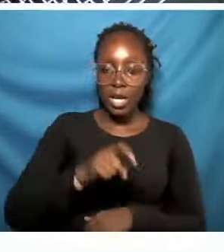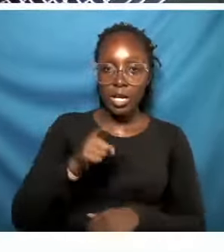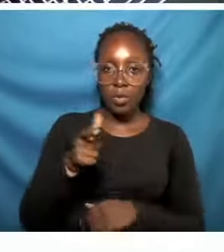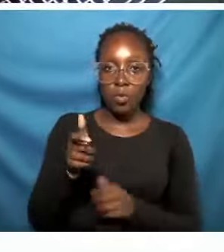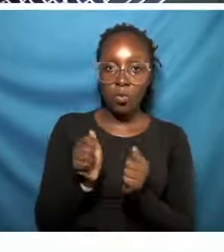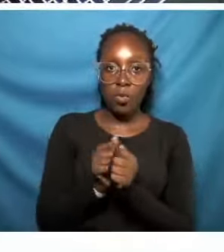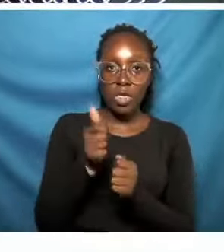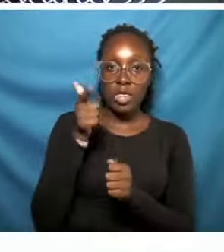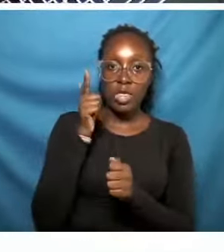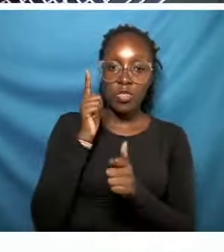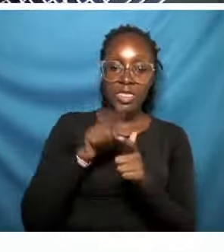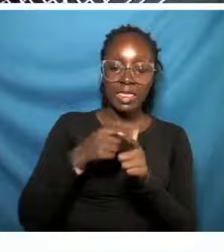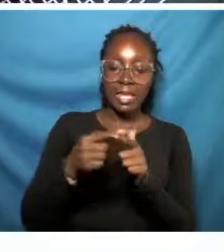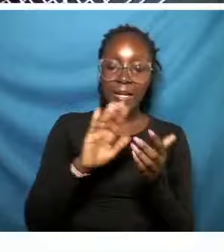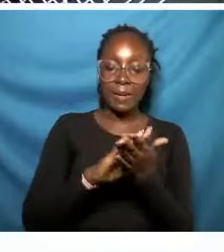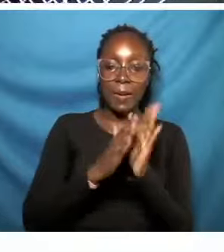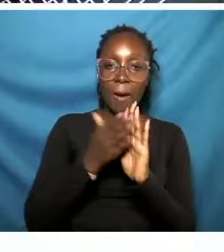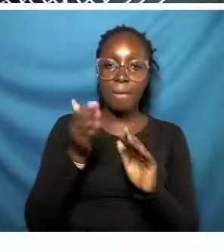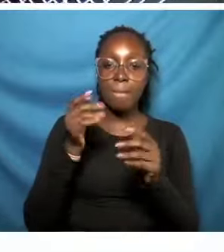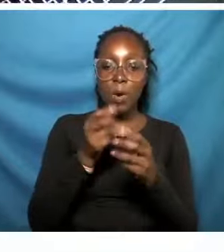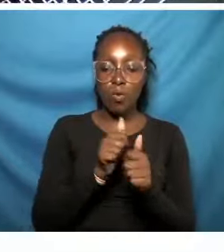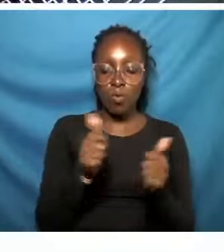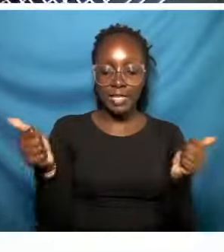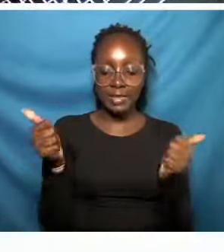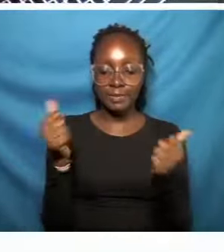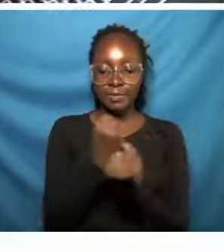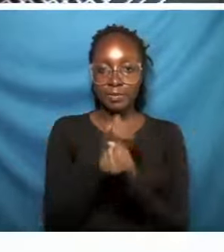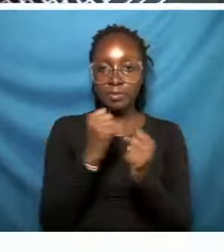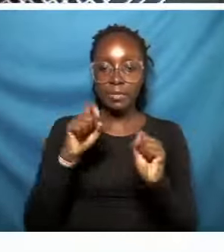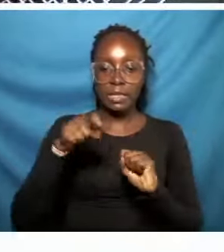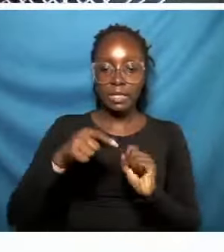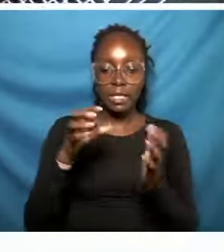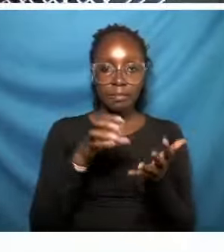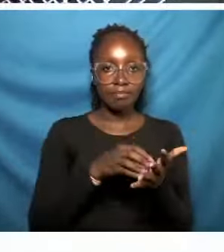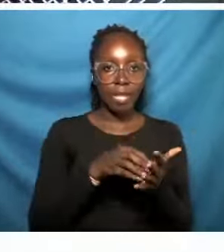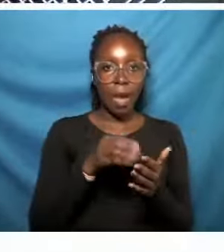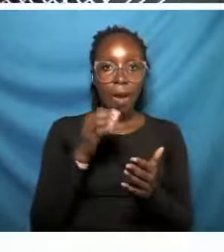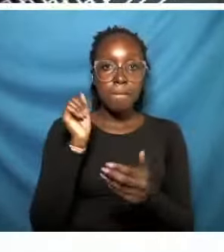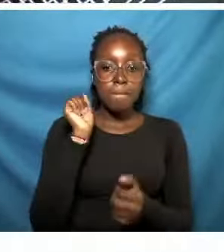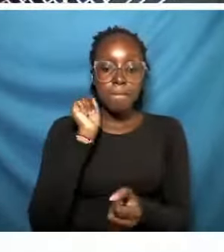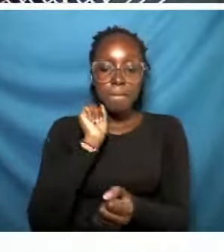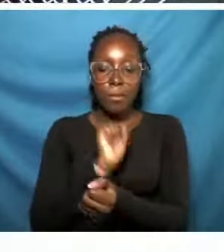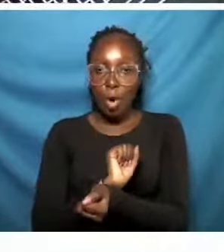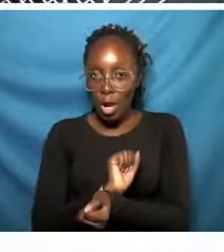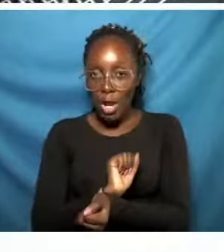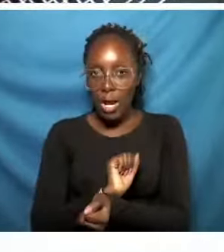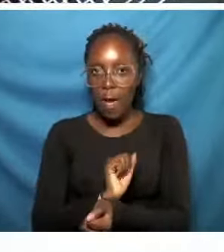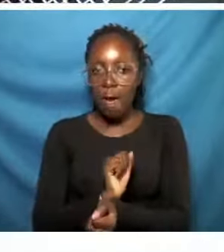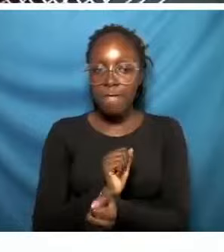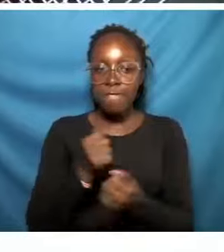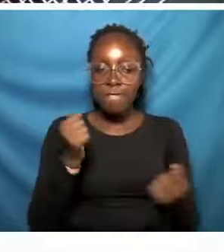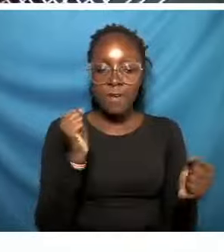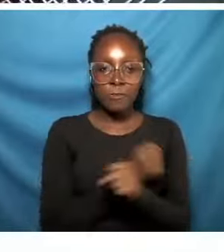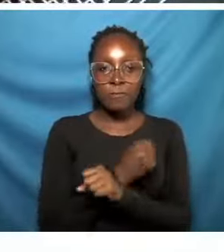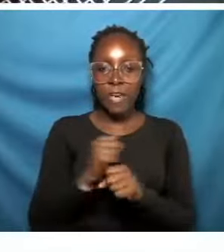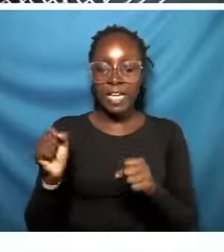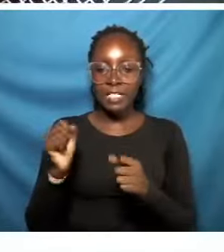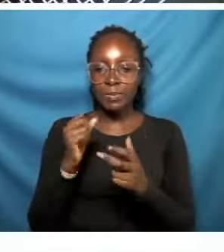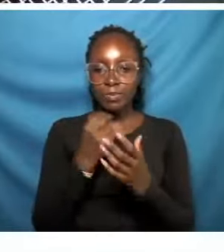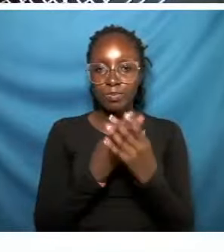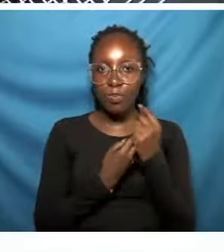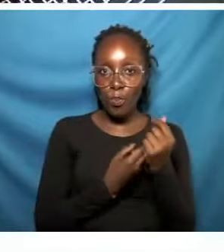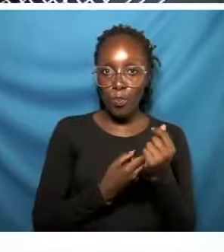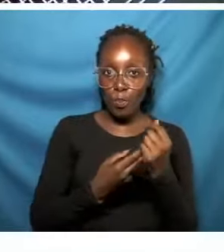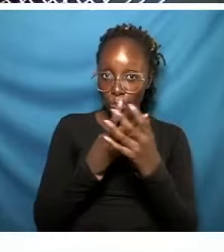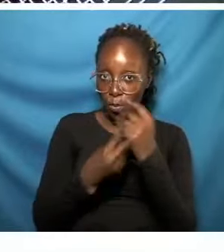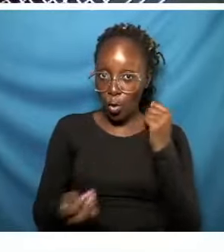to be properly saved. So in this section, Paul actually is fighting both Jewish and Gnostic